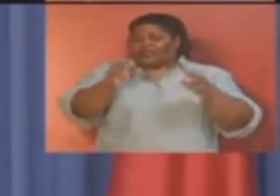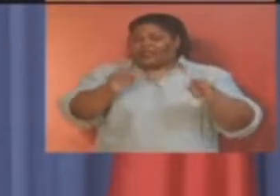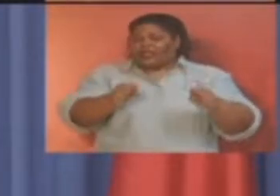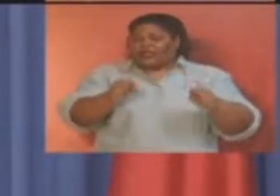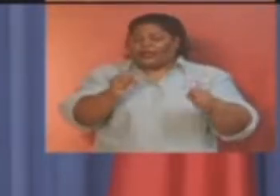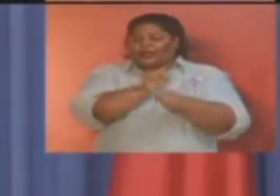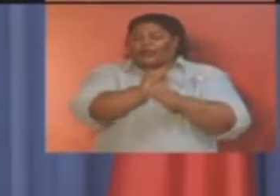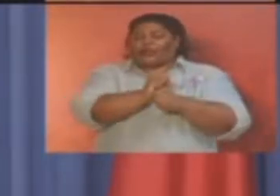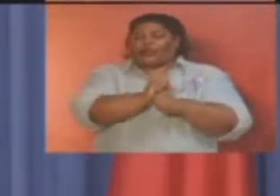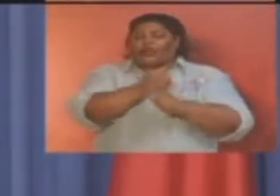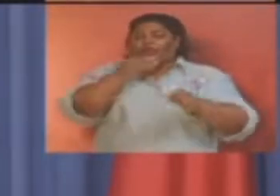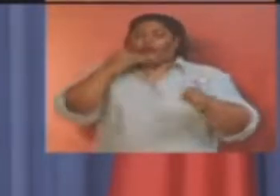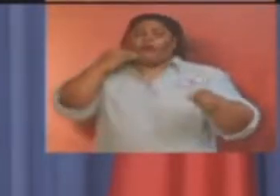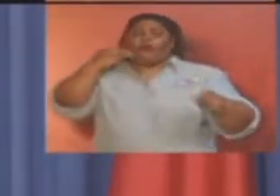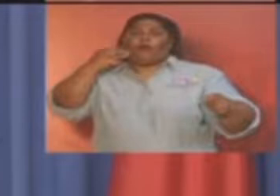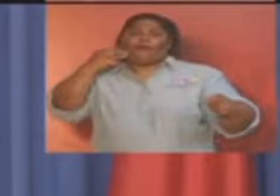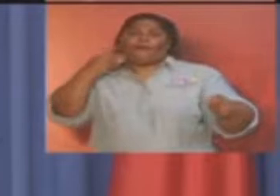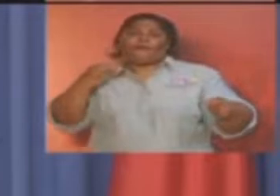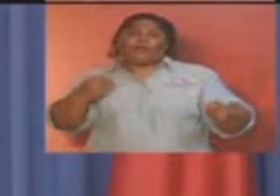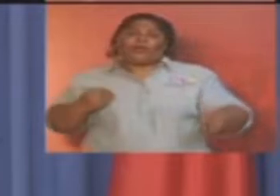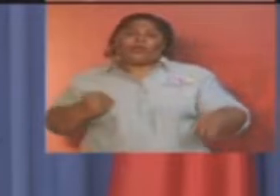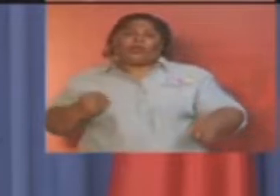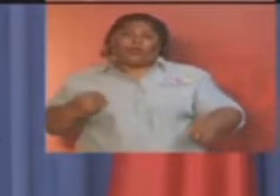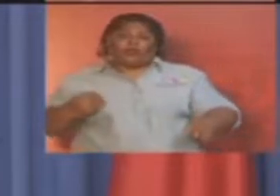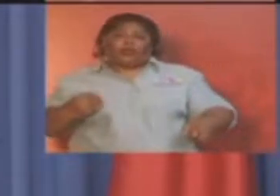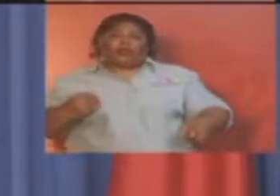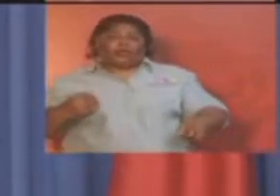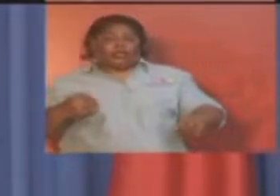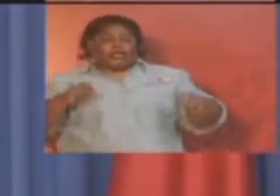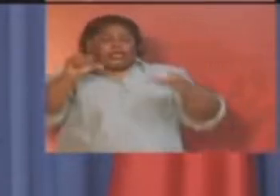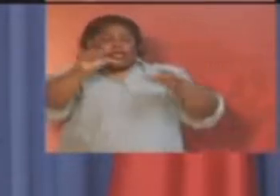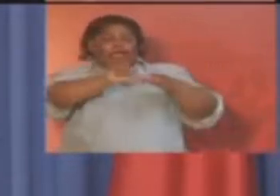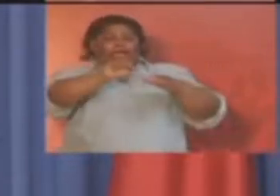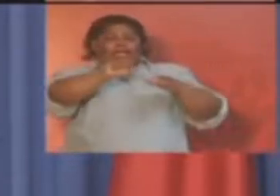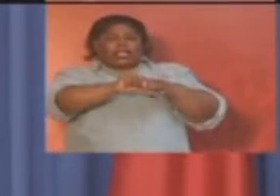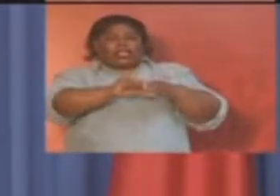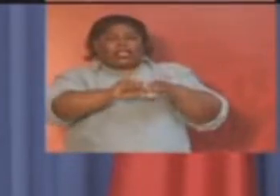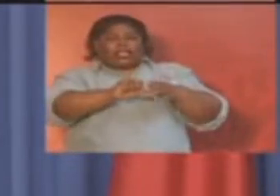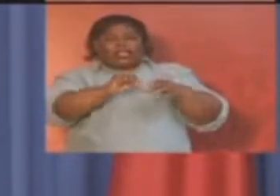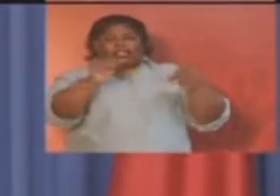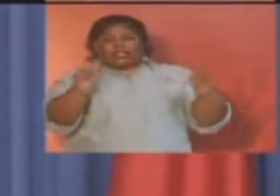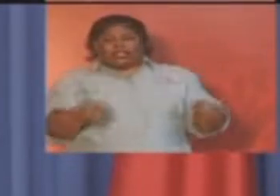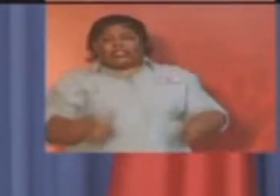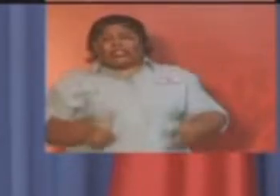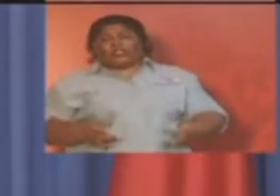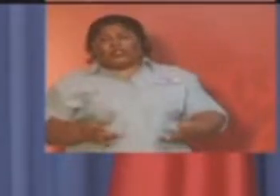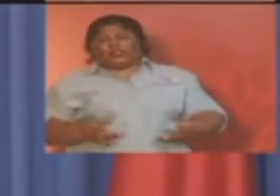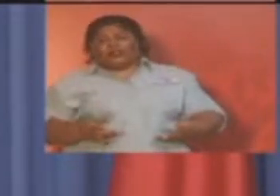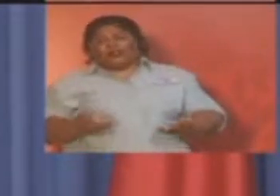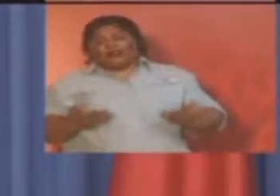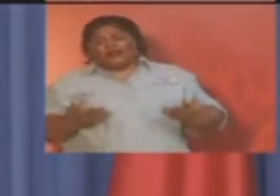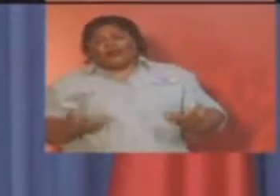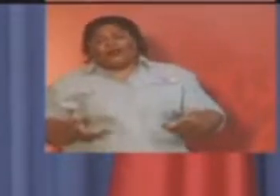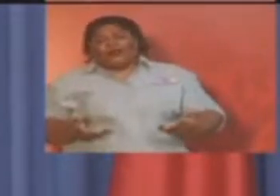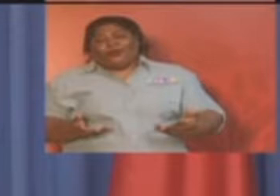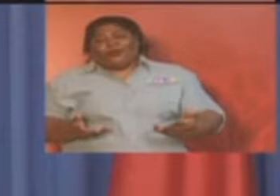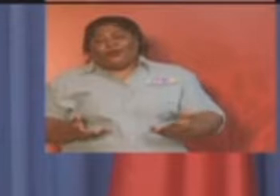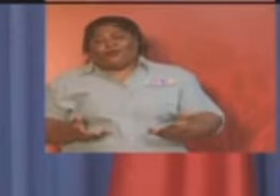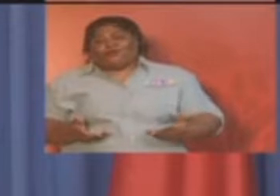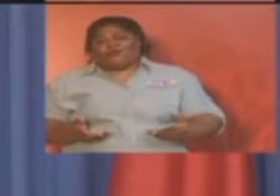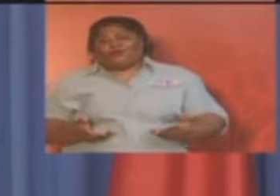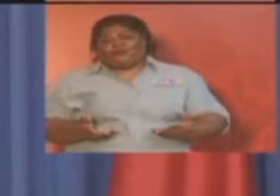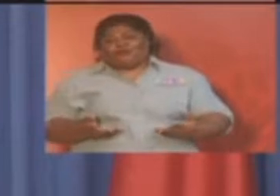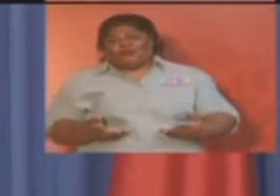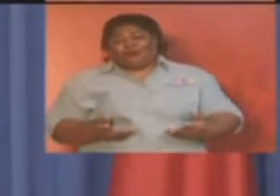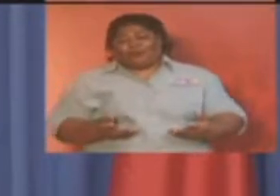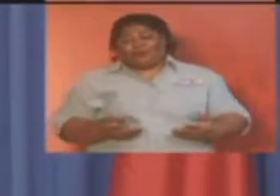the petroleum stations and convenience markets, convenience marts attached to these gas